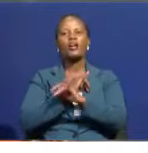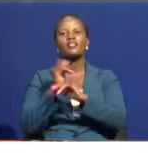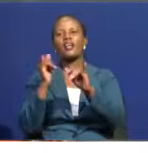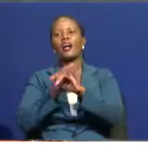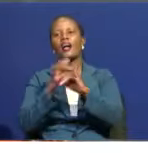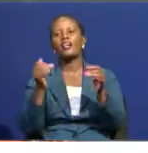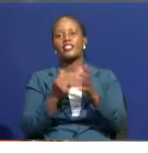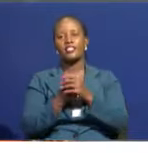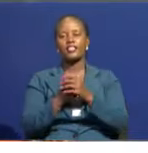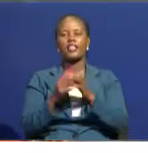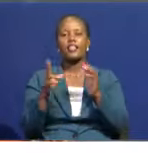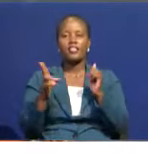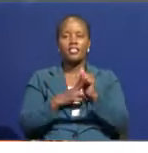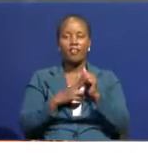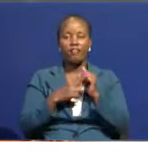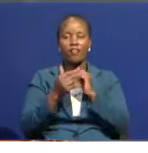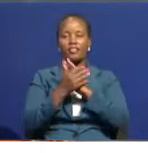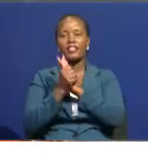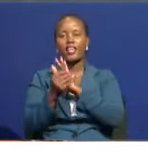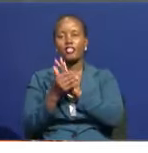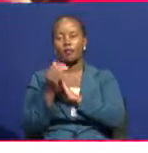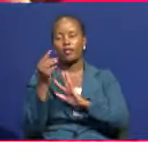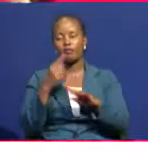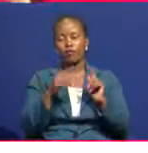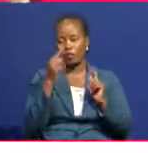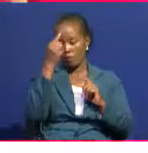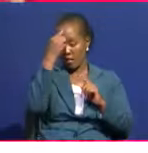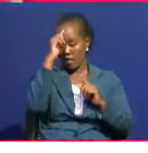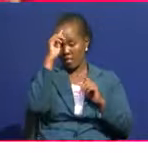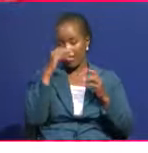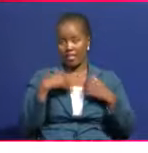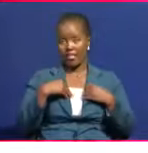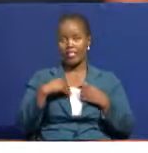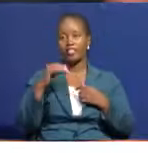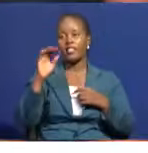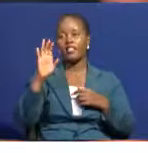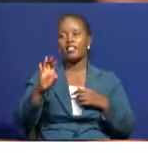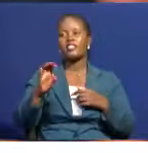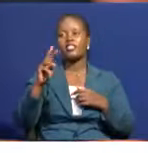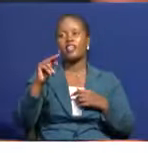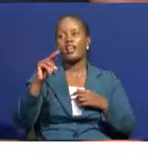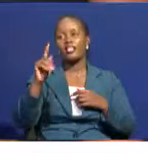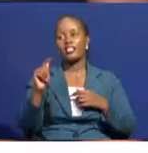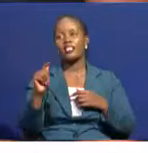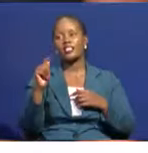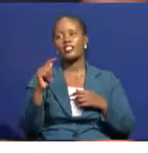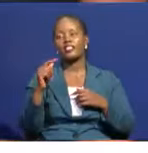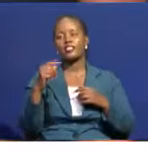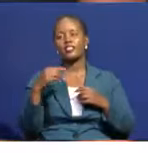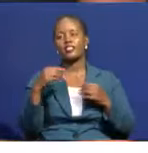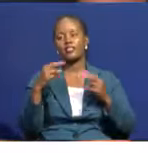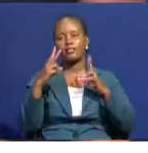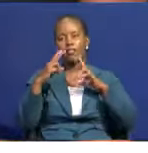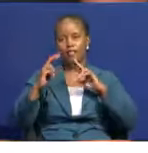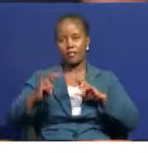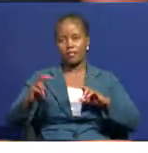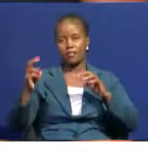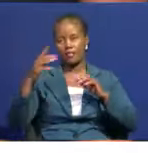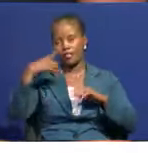from India participate in an ENT medical camp at Chania Girls High School in Thika.